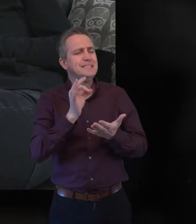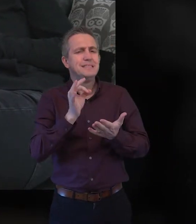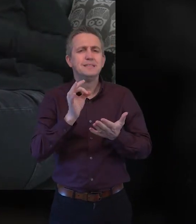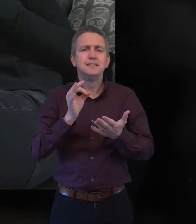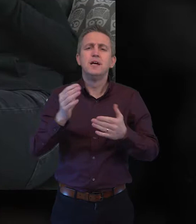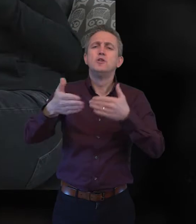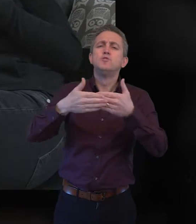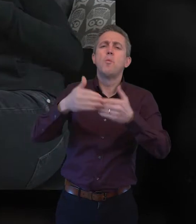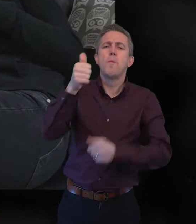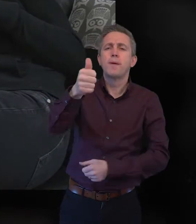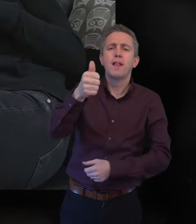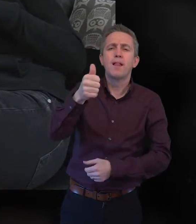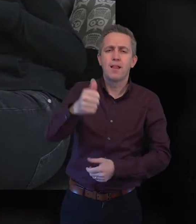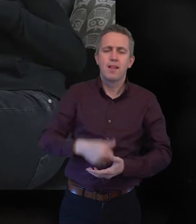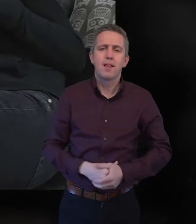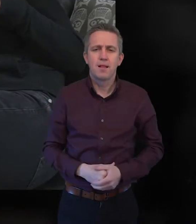Oh.